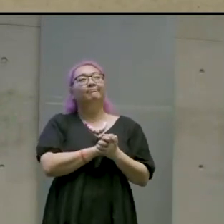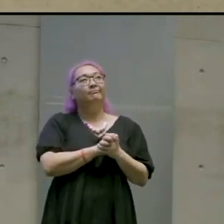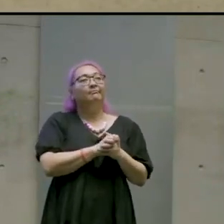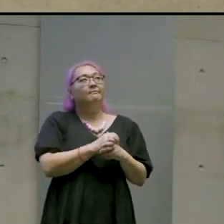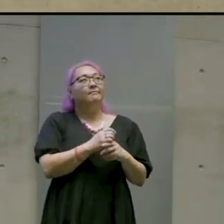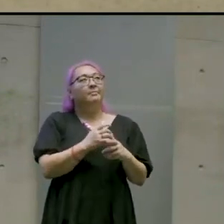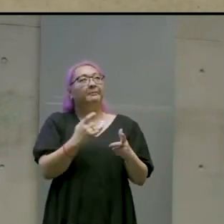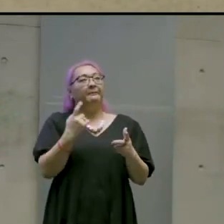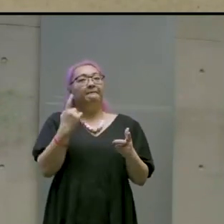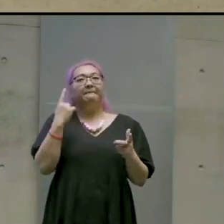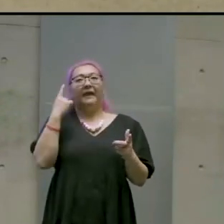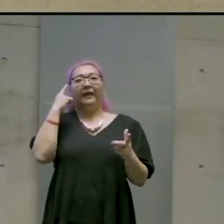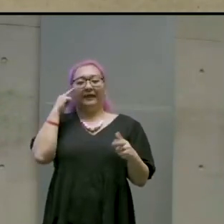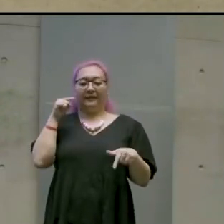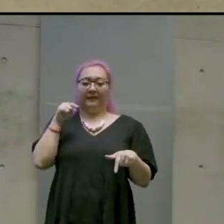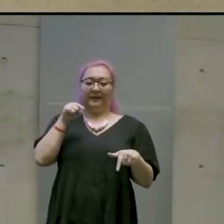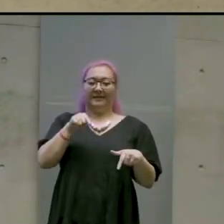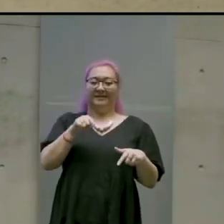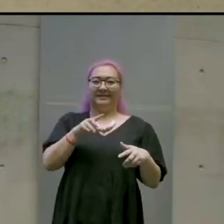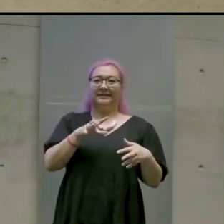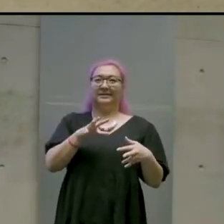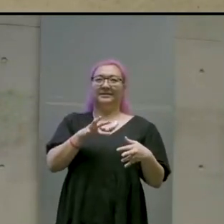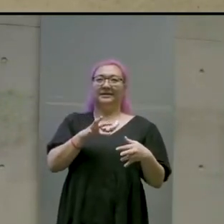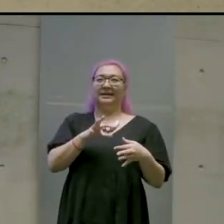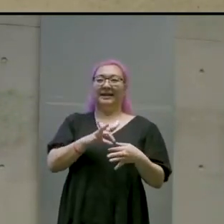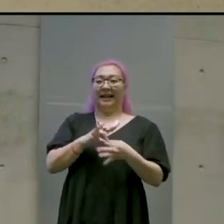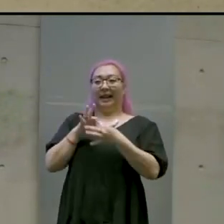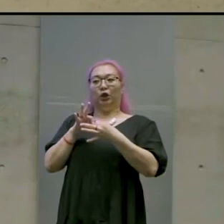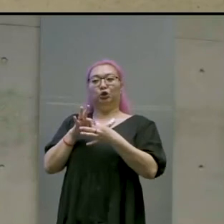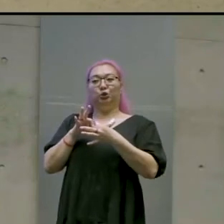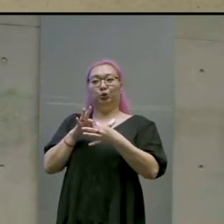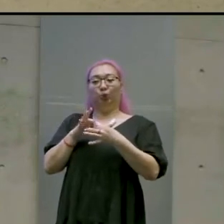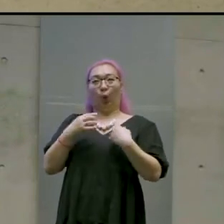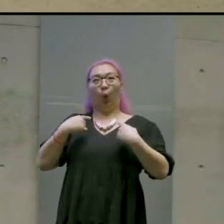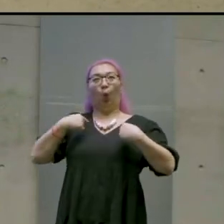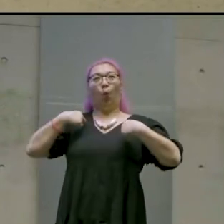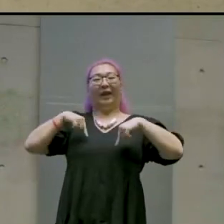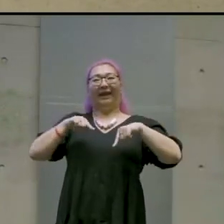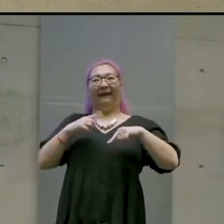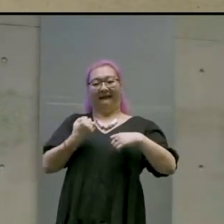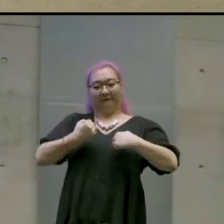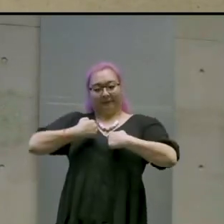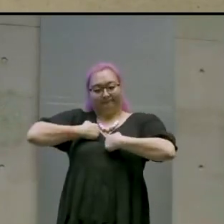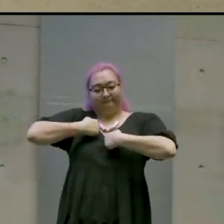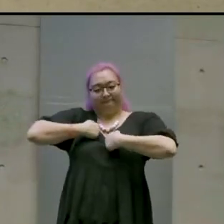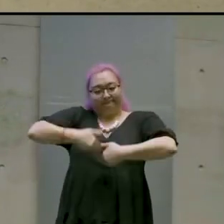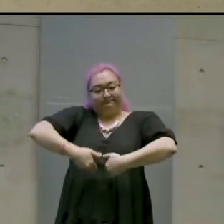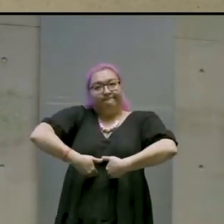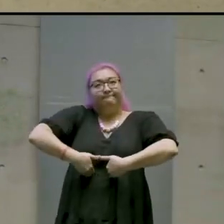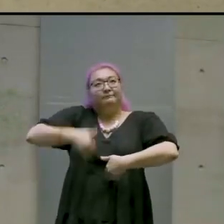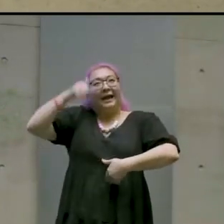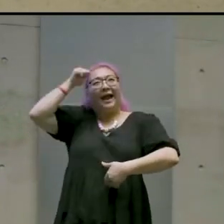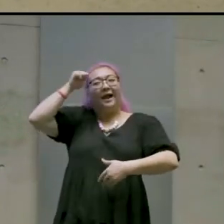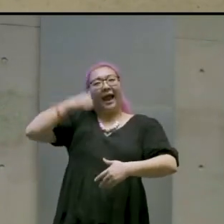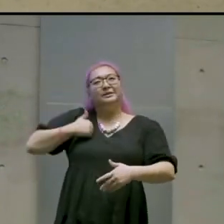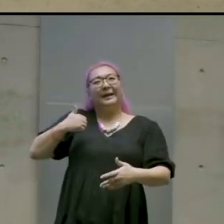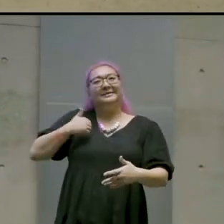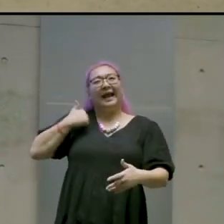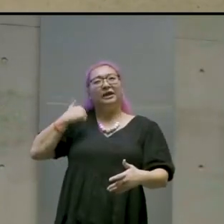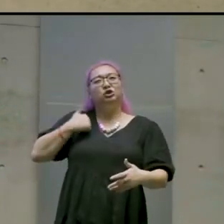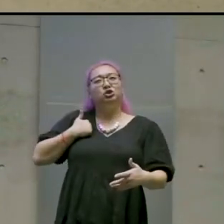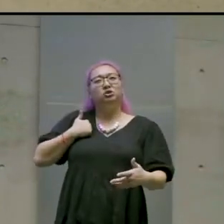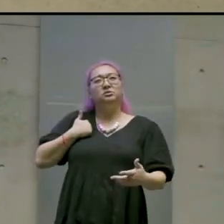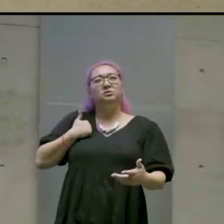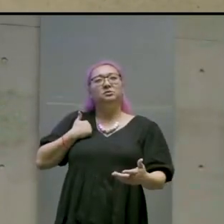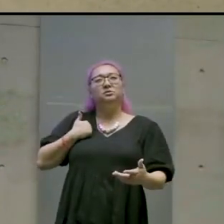so again, this is about whether you're betraying player expectations. And in terms of outcomes,